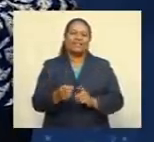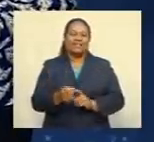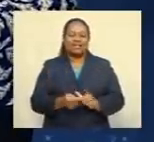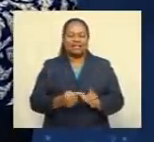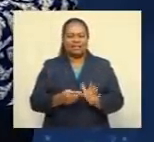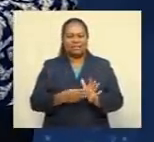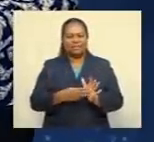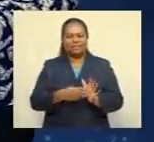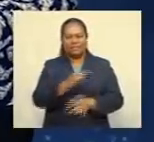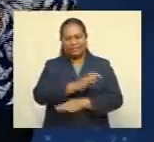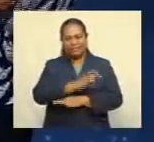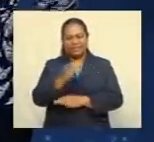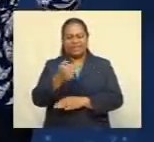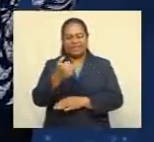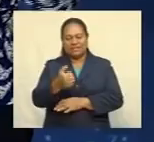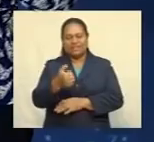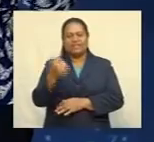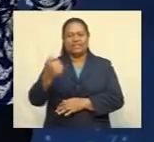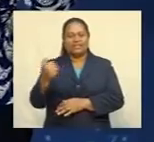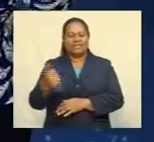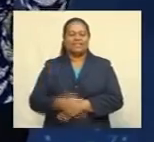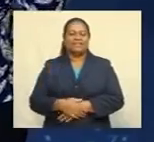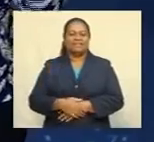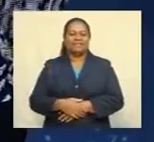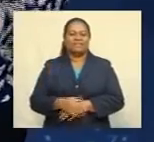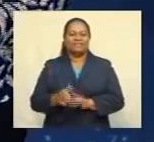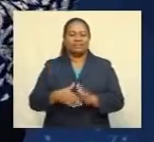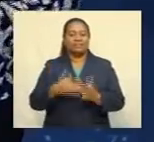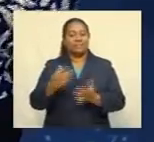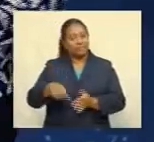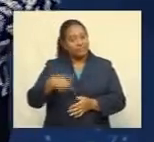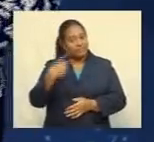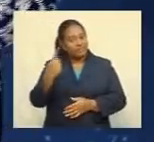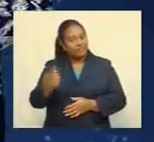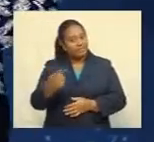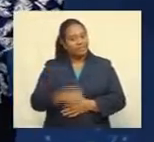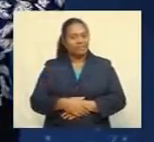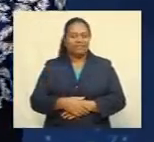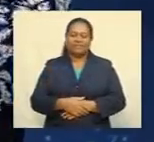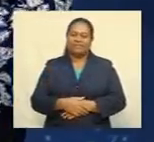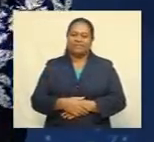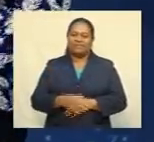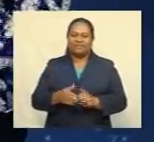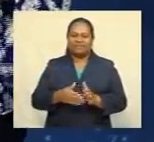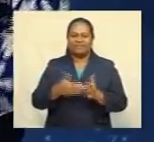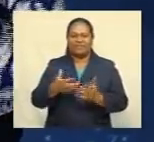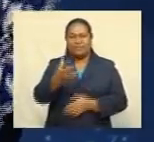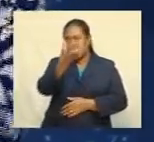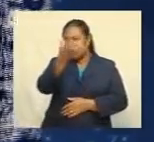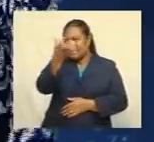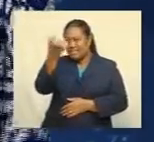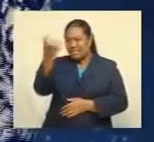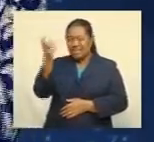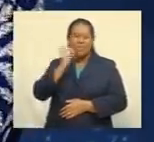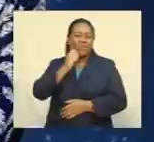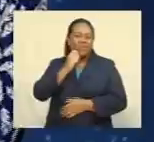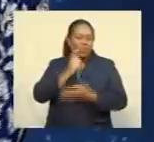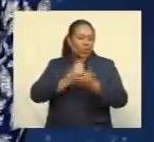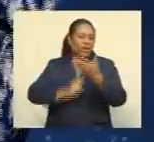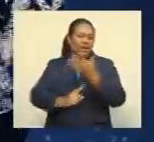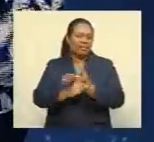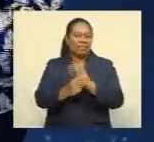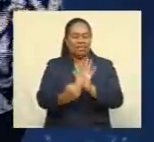at 6:16. For tomorrow, so there is huge bands of cloud cover coming from the upper